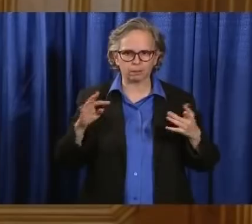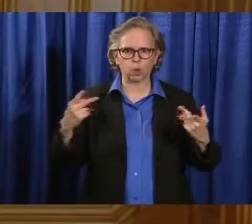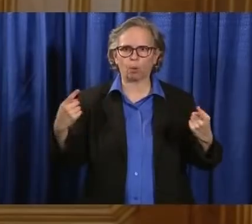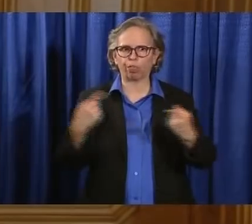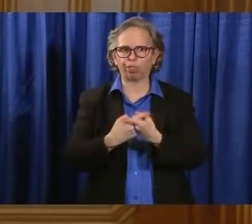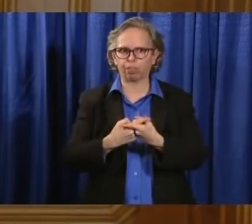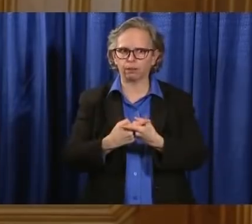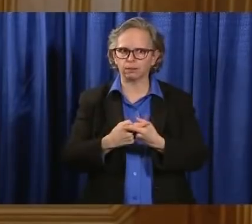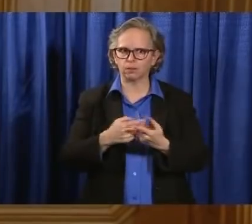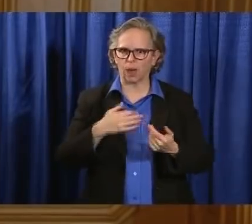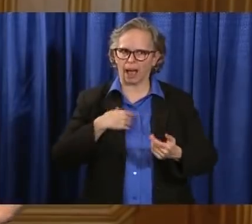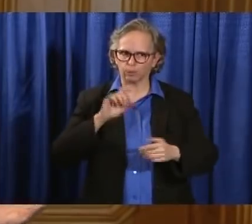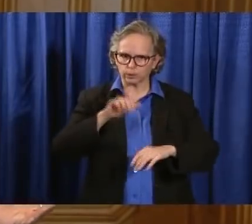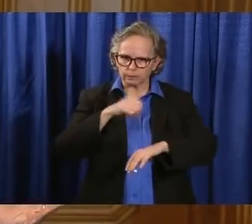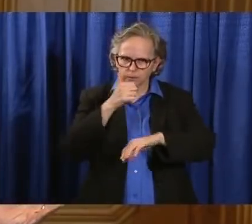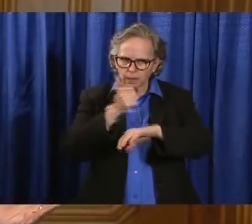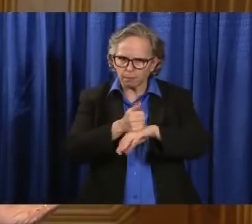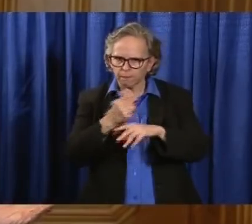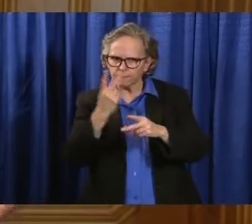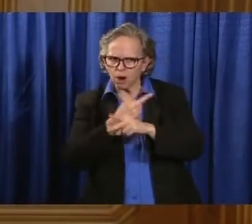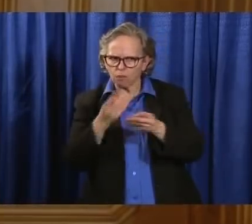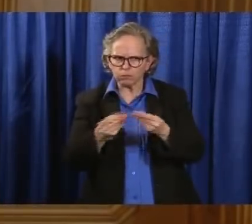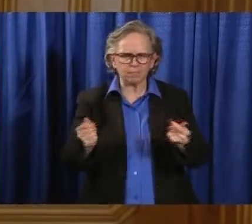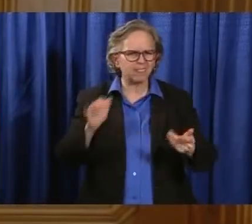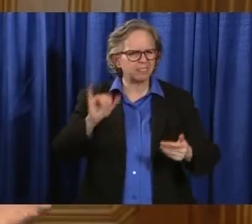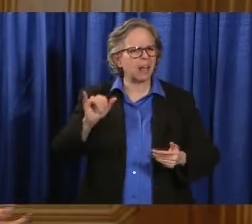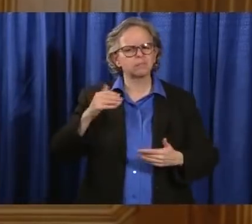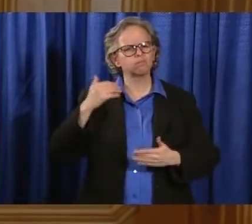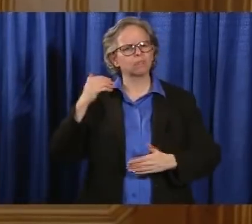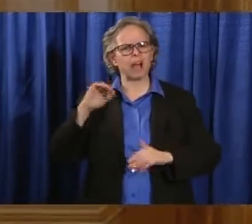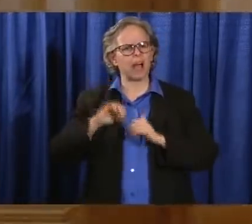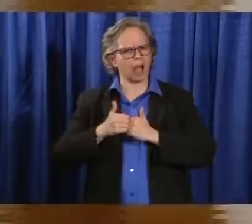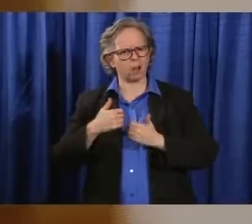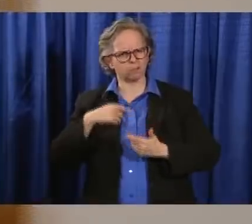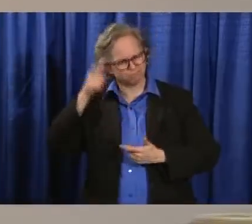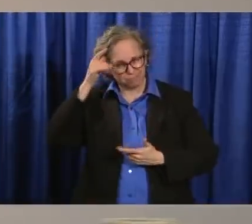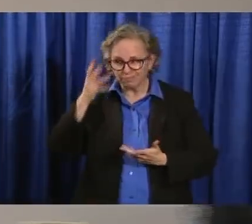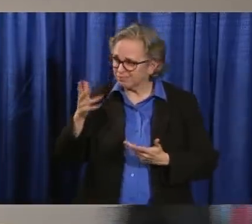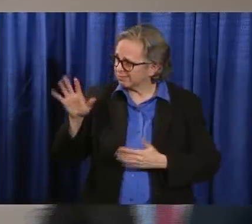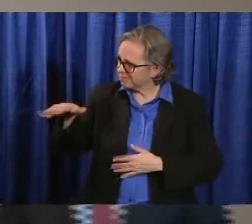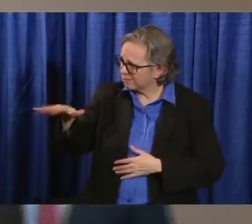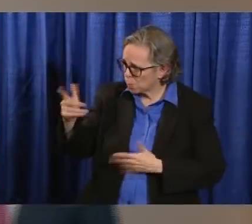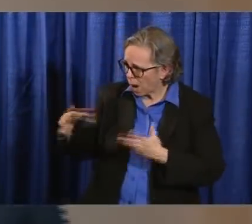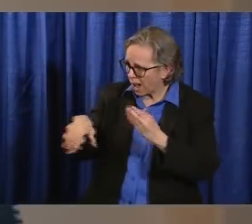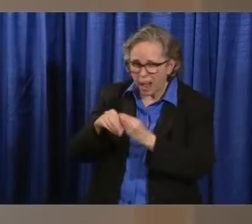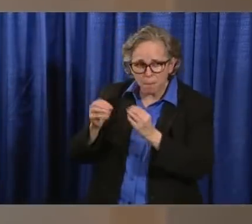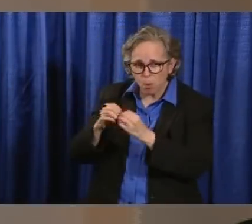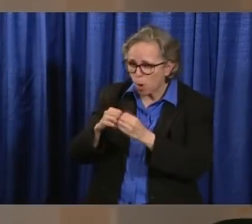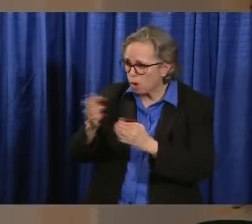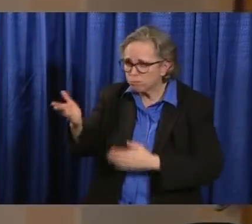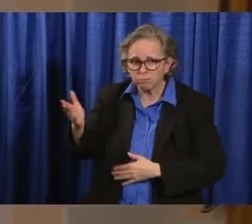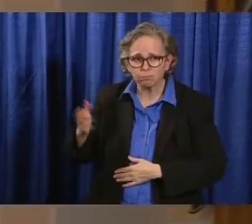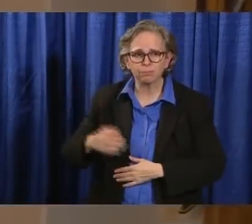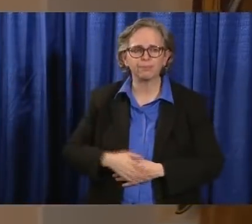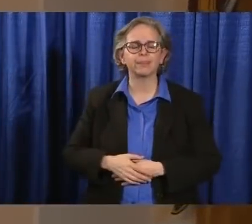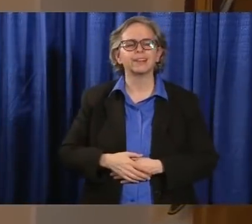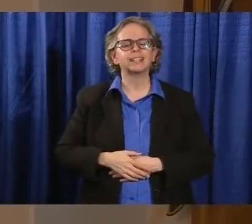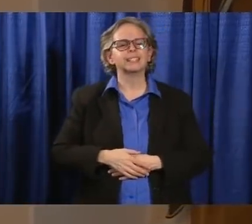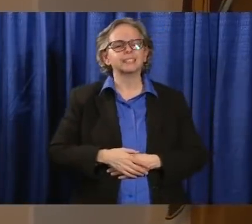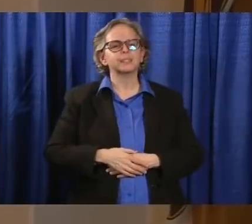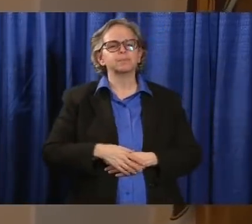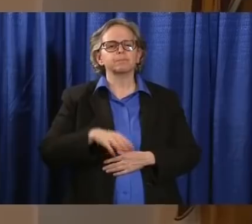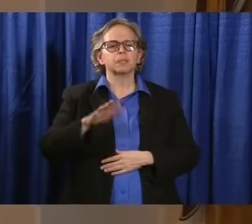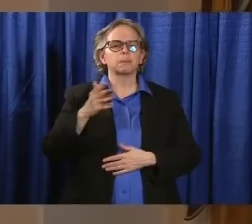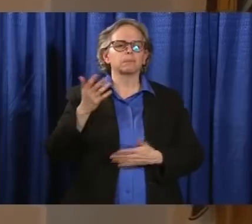way. John wanted to add something, then I'll come back if you want to add something. I think it might be helpful if we could provide the genesis